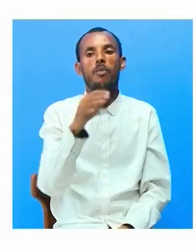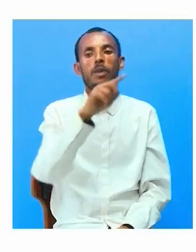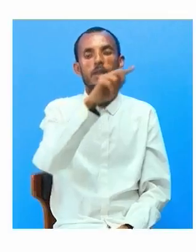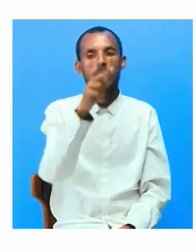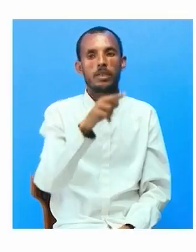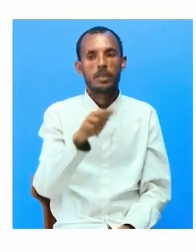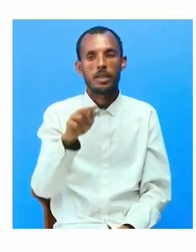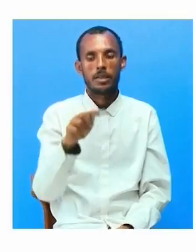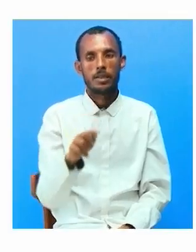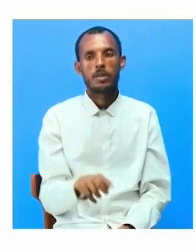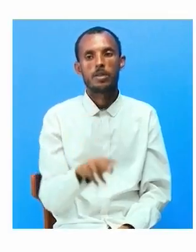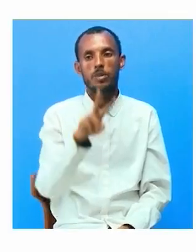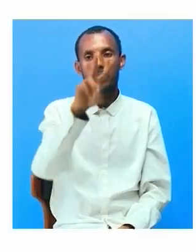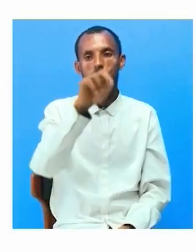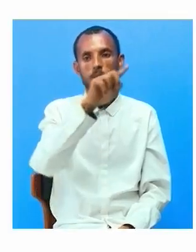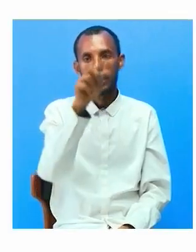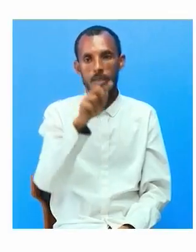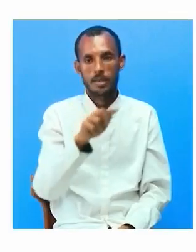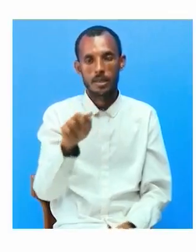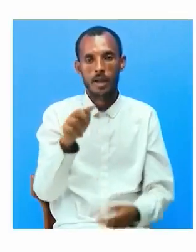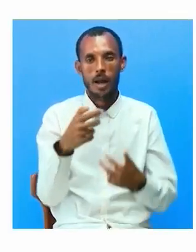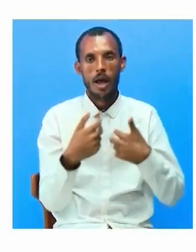of two integers